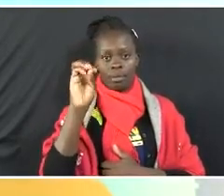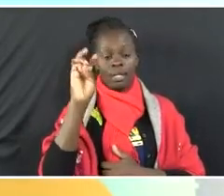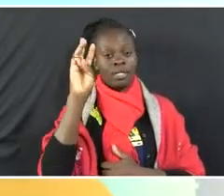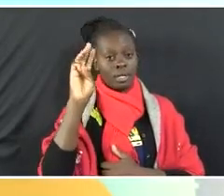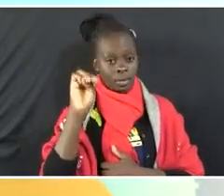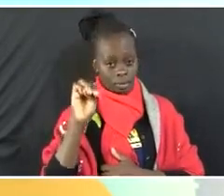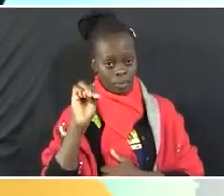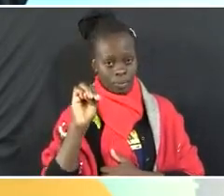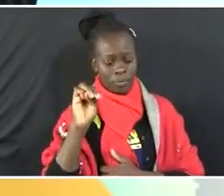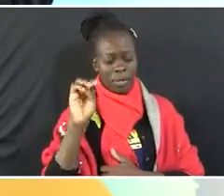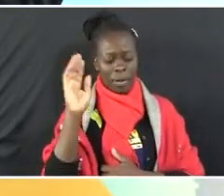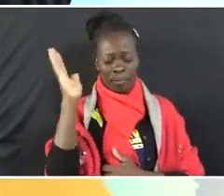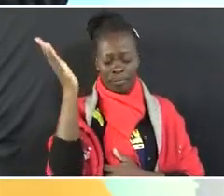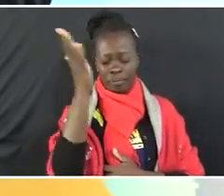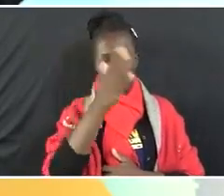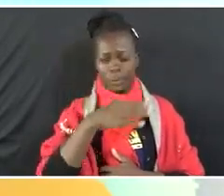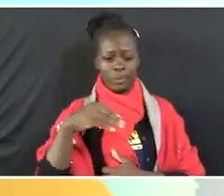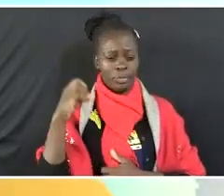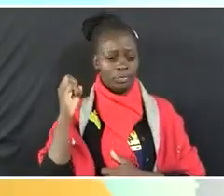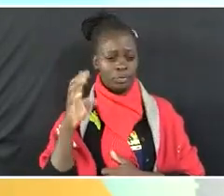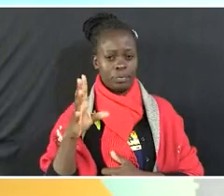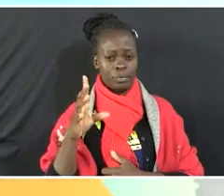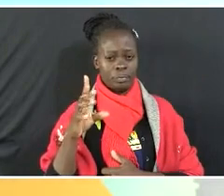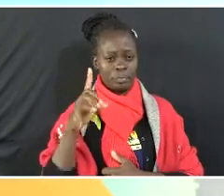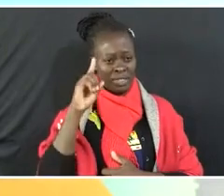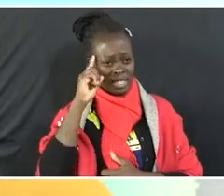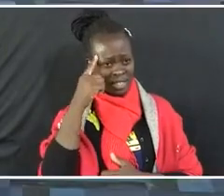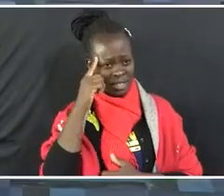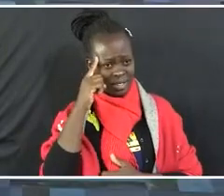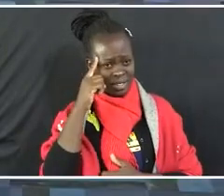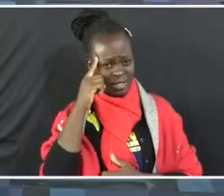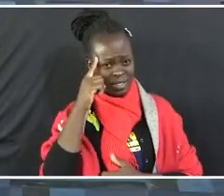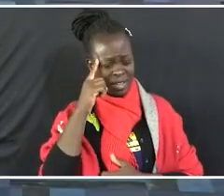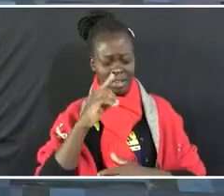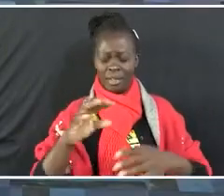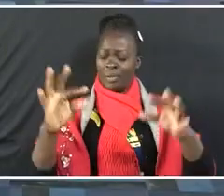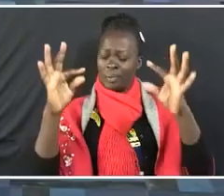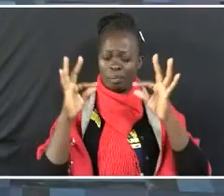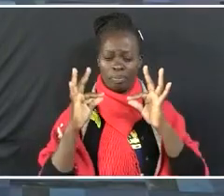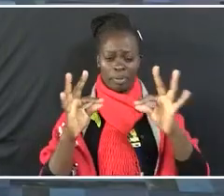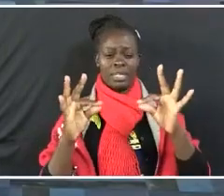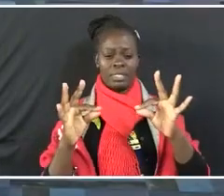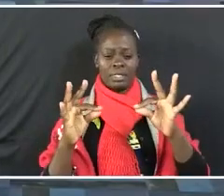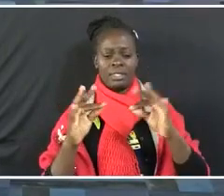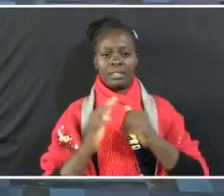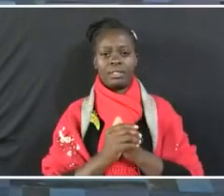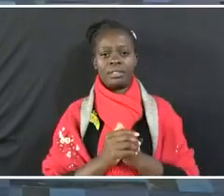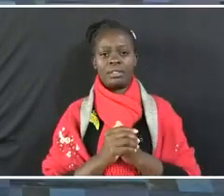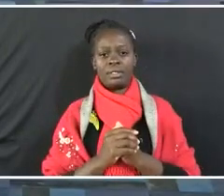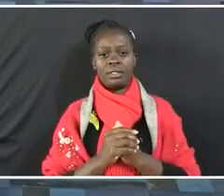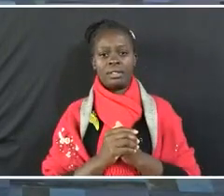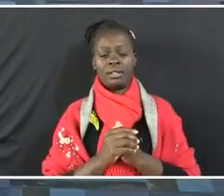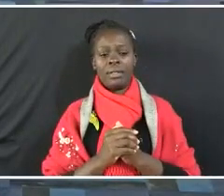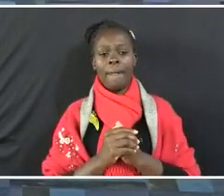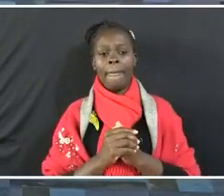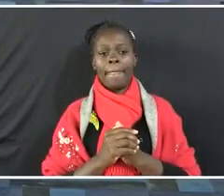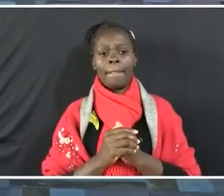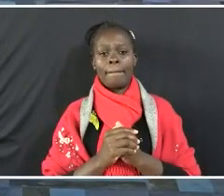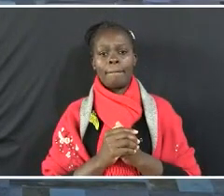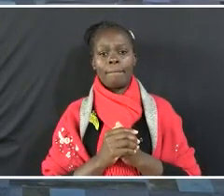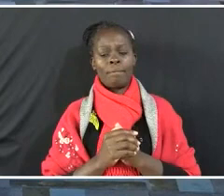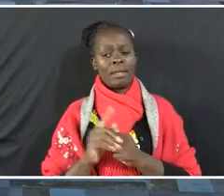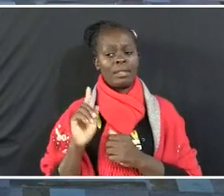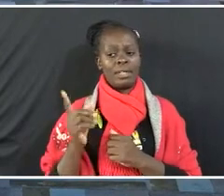started feeling like he's entitled because of his beauty. And the Bible says, when you read, that